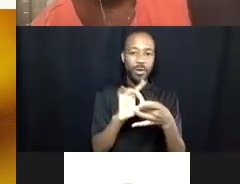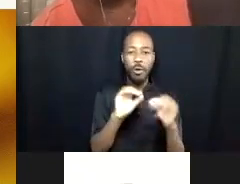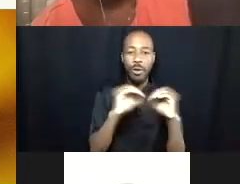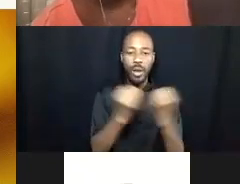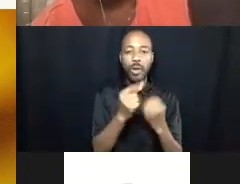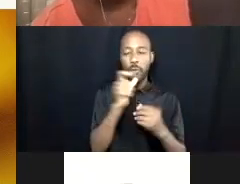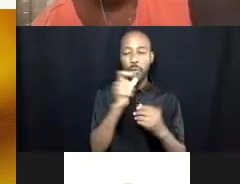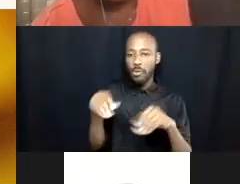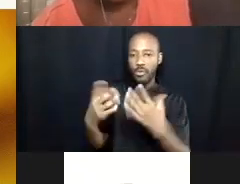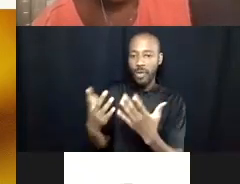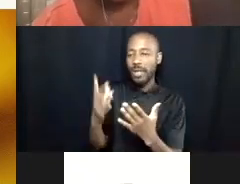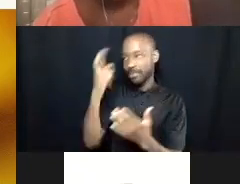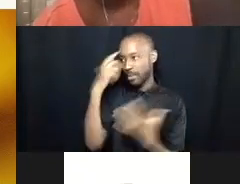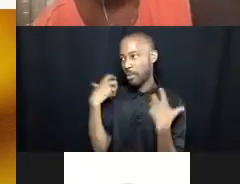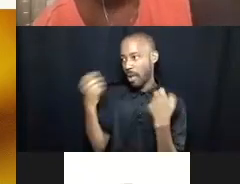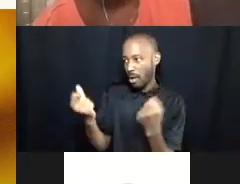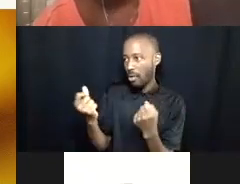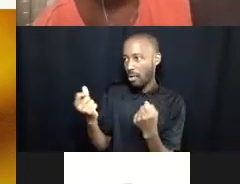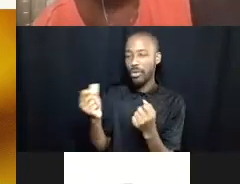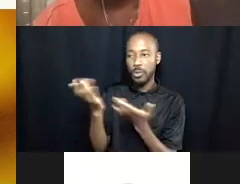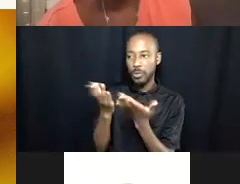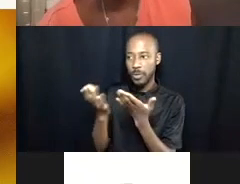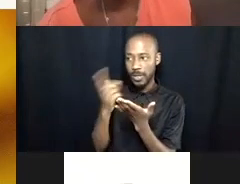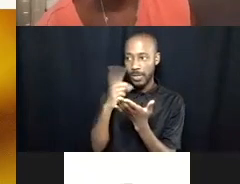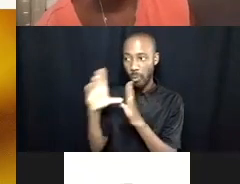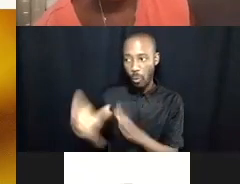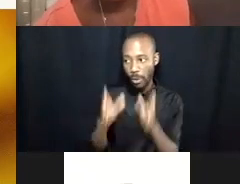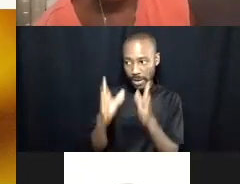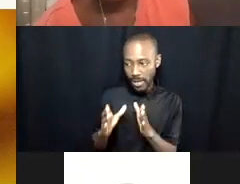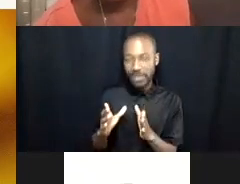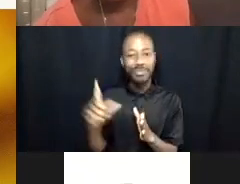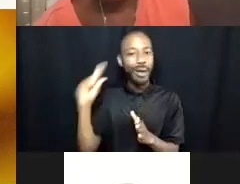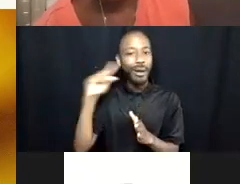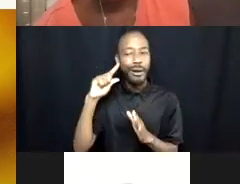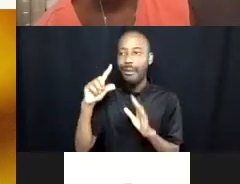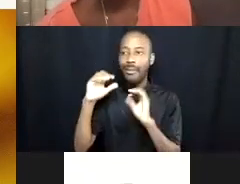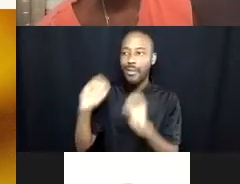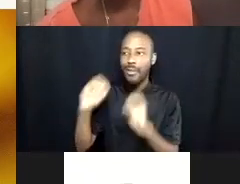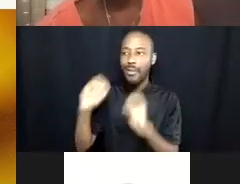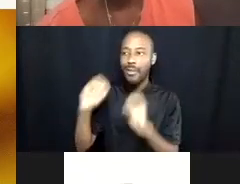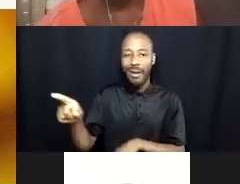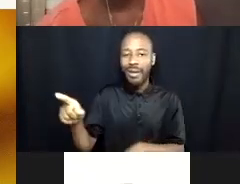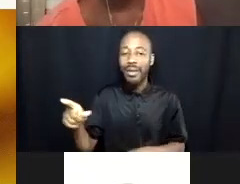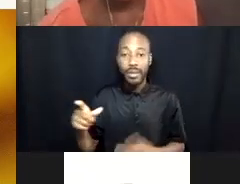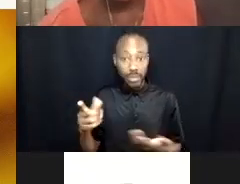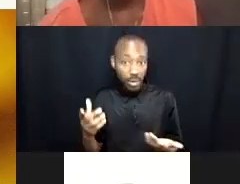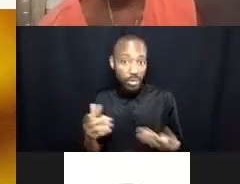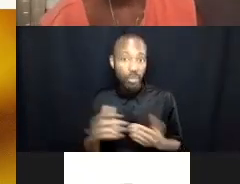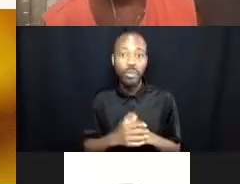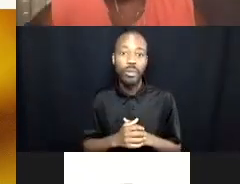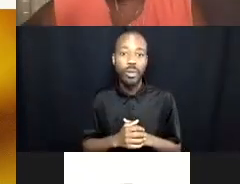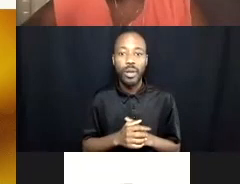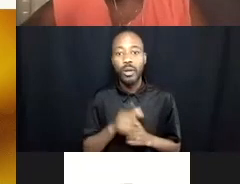for organizers, but hadn't heard anything back. Do you have contact information for a specific person aligned with that organization, assuming that